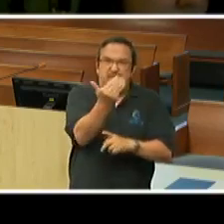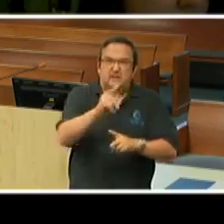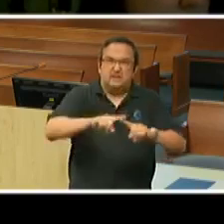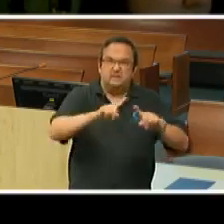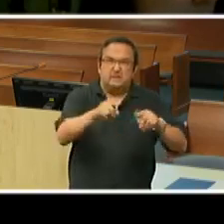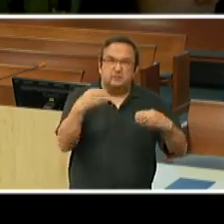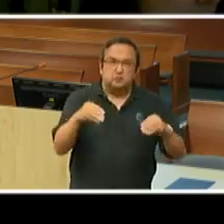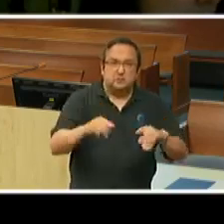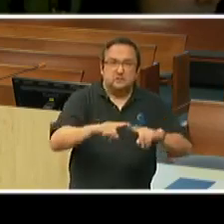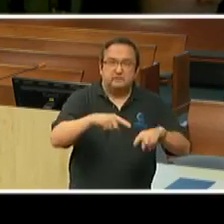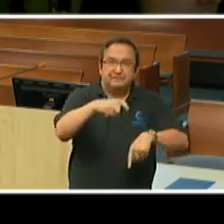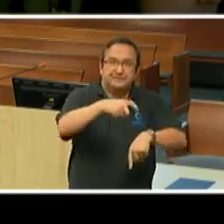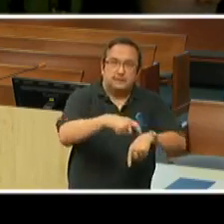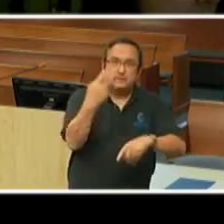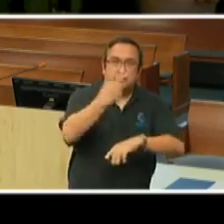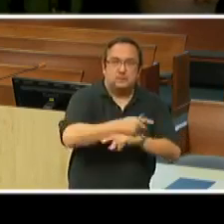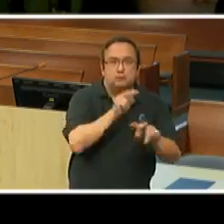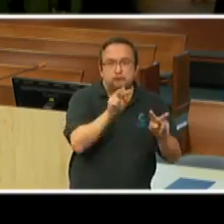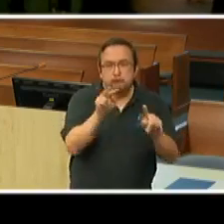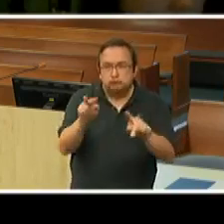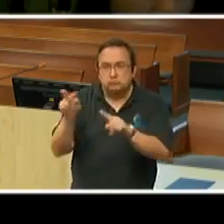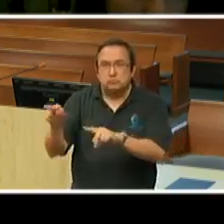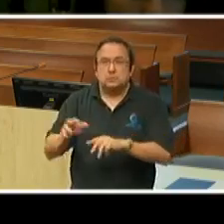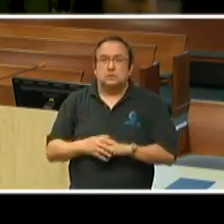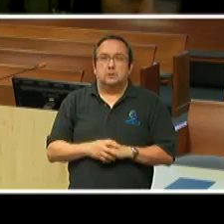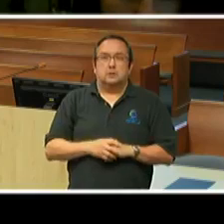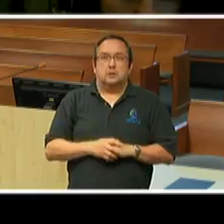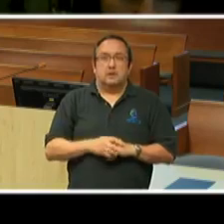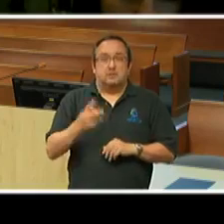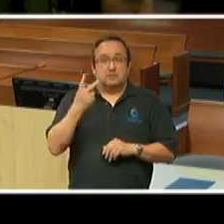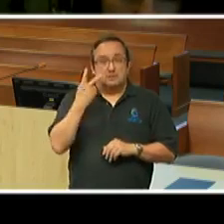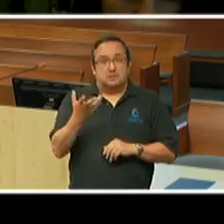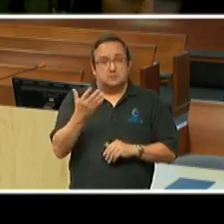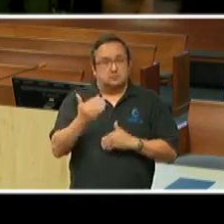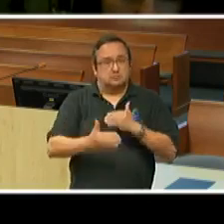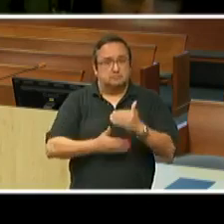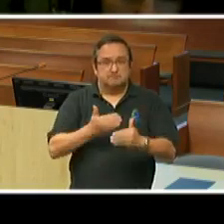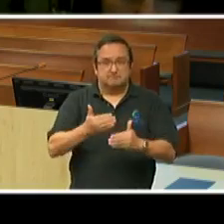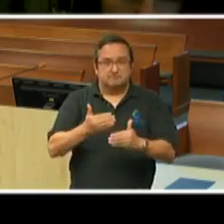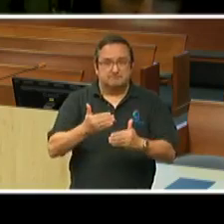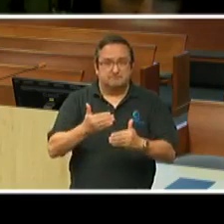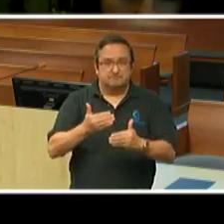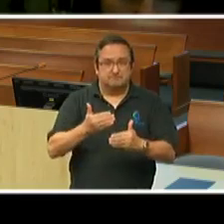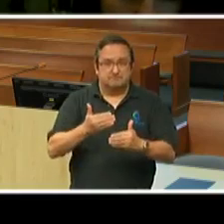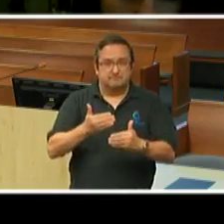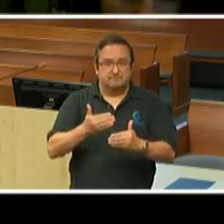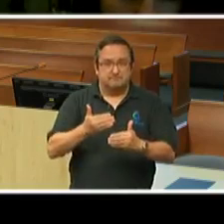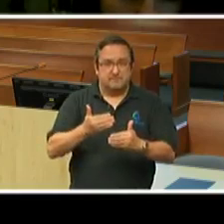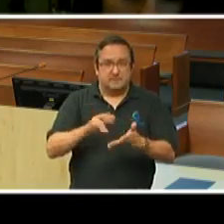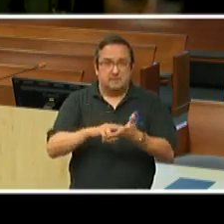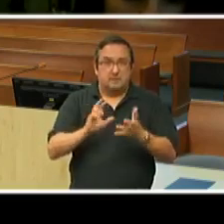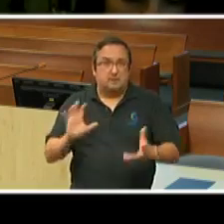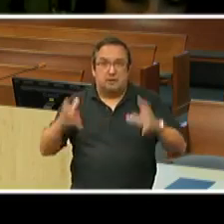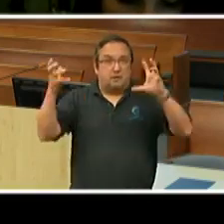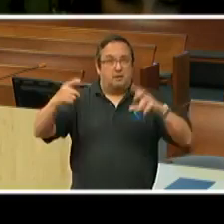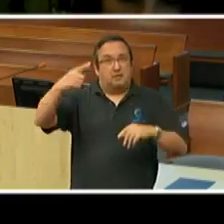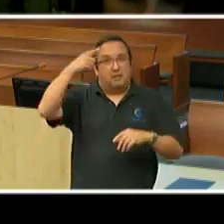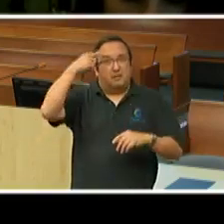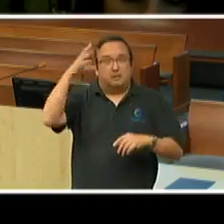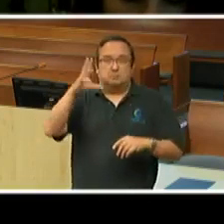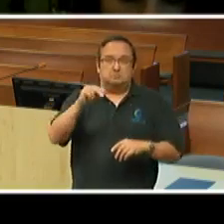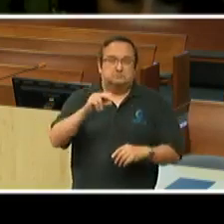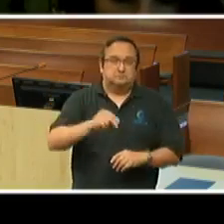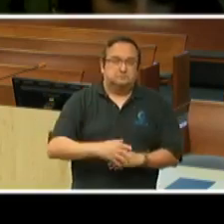times of the day observing, and things are nowhere near as apocalyptic as some people are making them out to